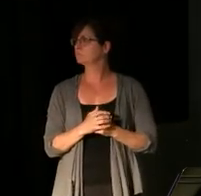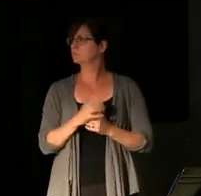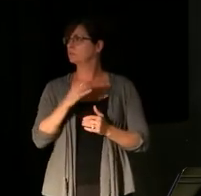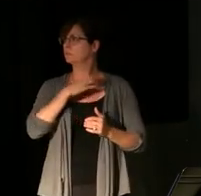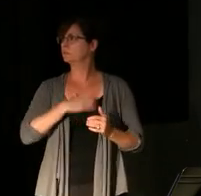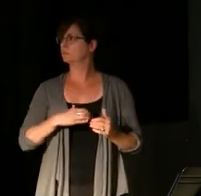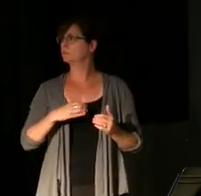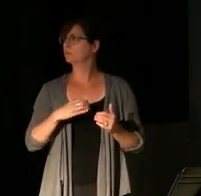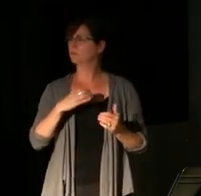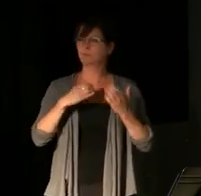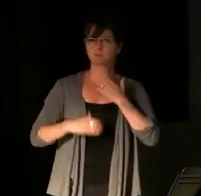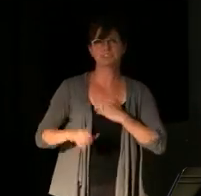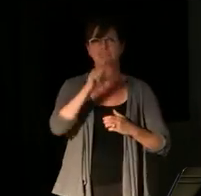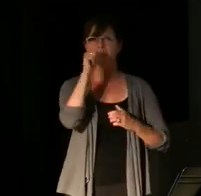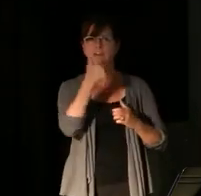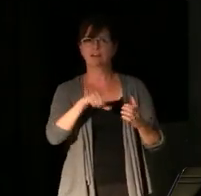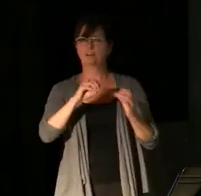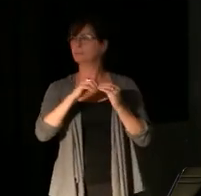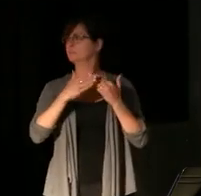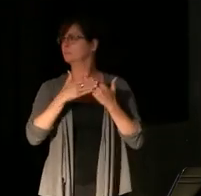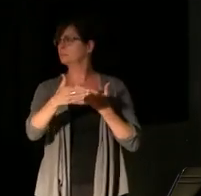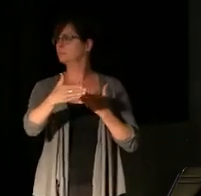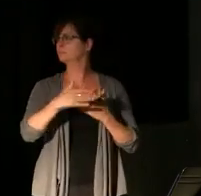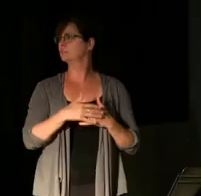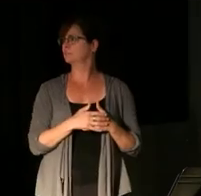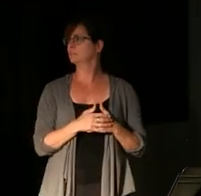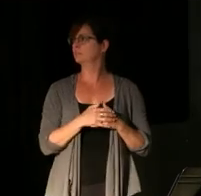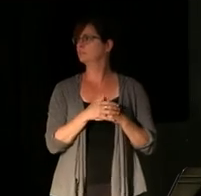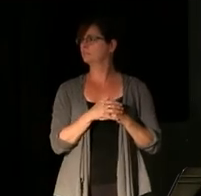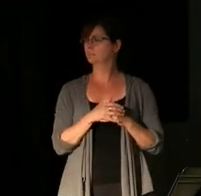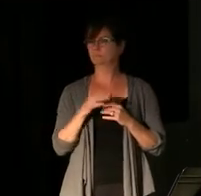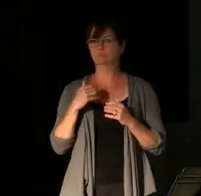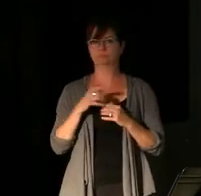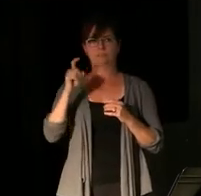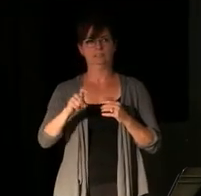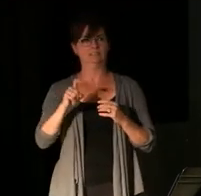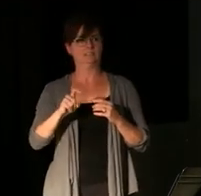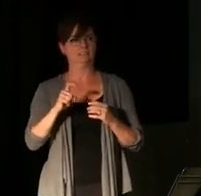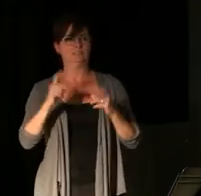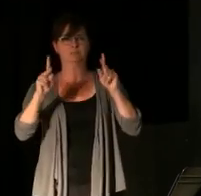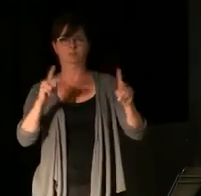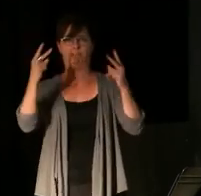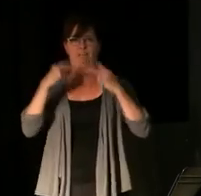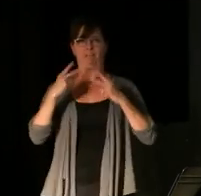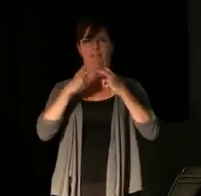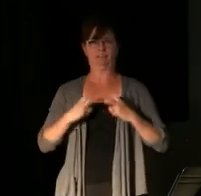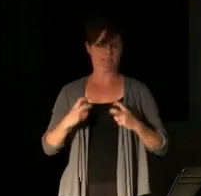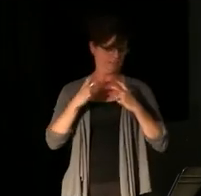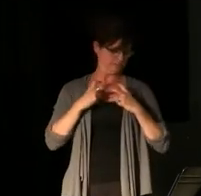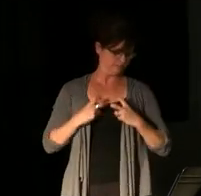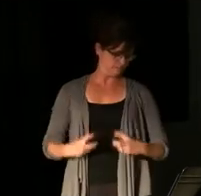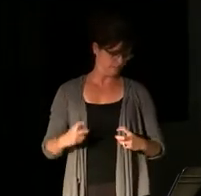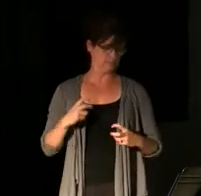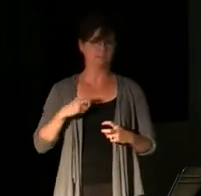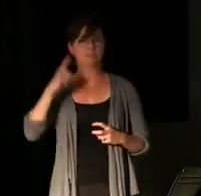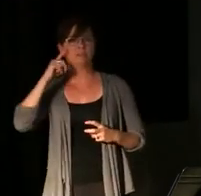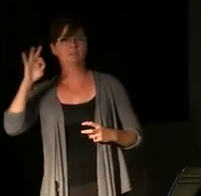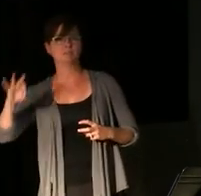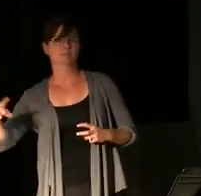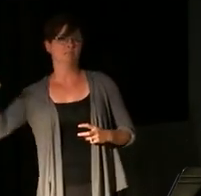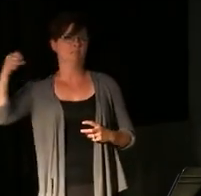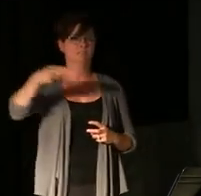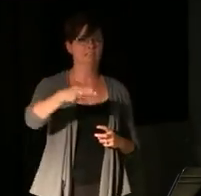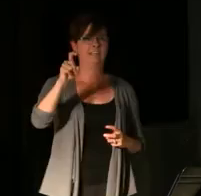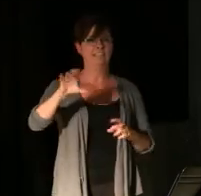I don't wish anymore. It's gonna never look back and score her. I've tried to throw it in the well. I gotta do